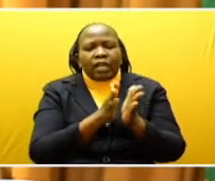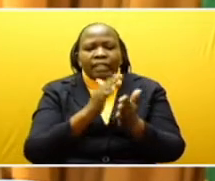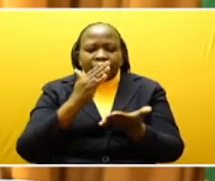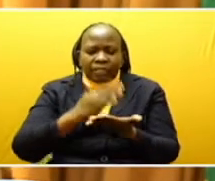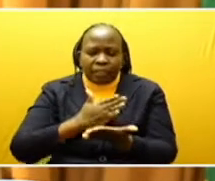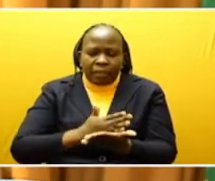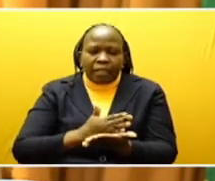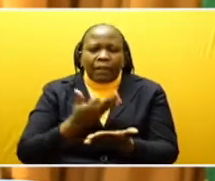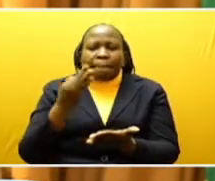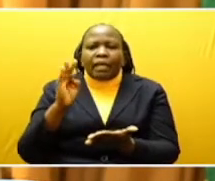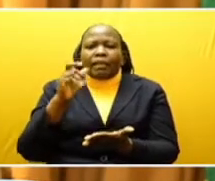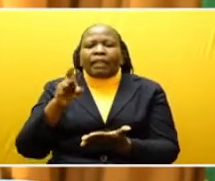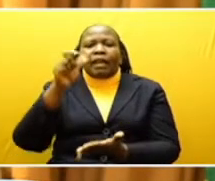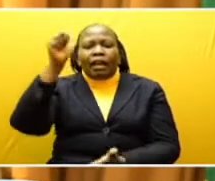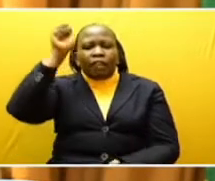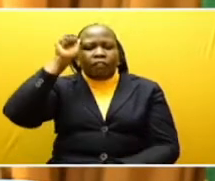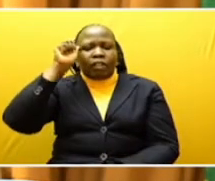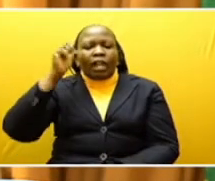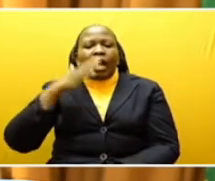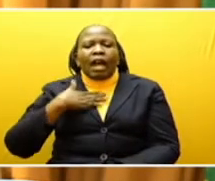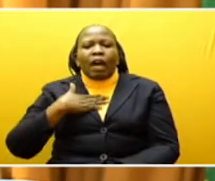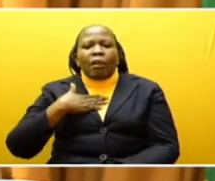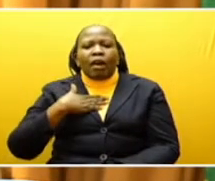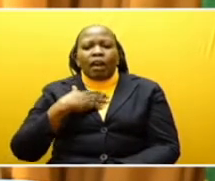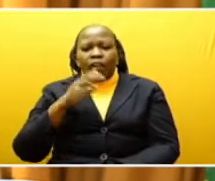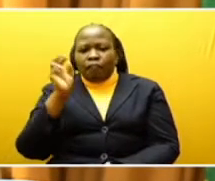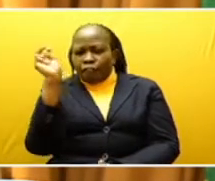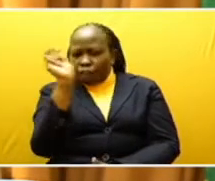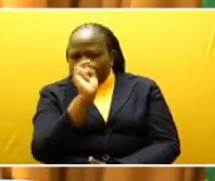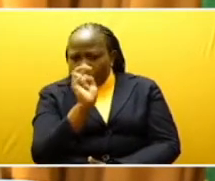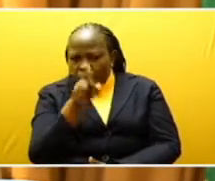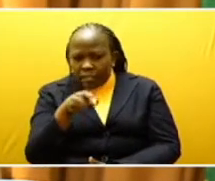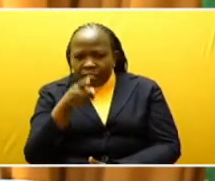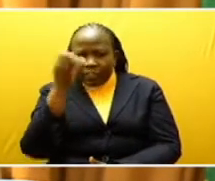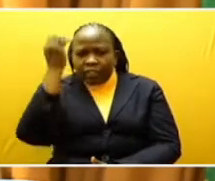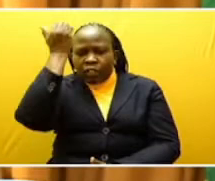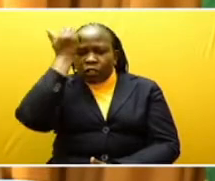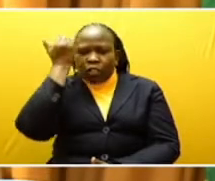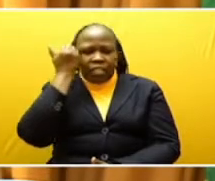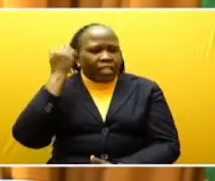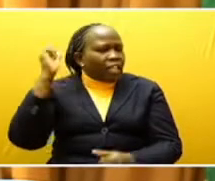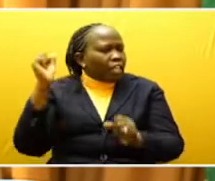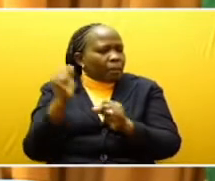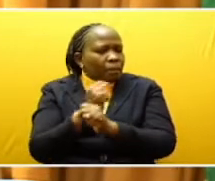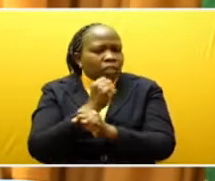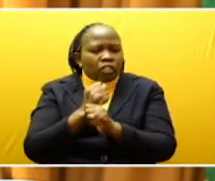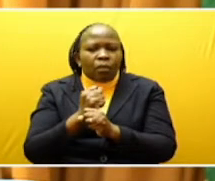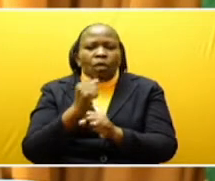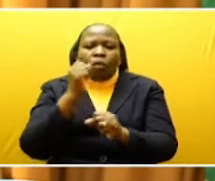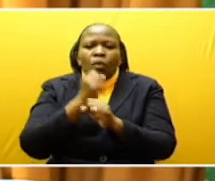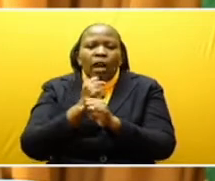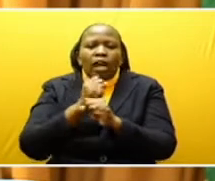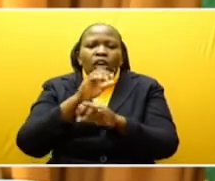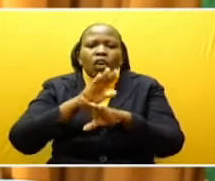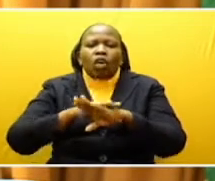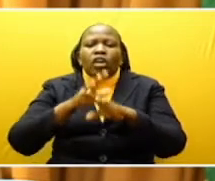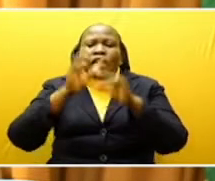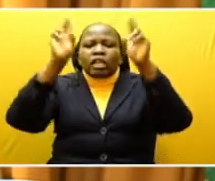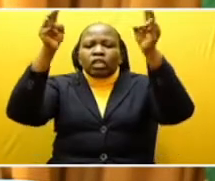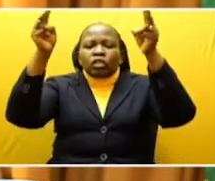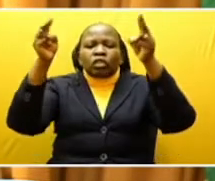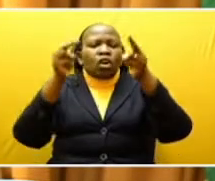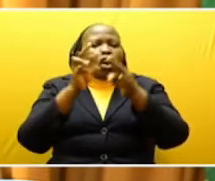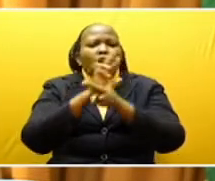counsel. It's our considered view that this court cannot deal with the issue or any